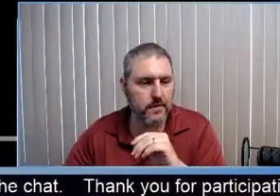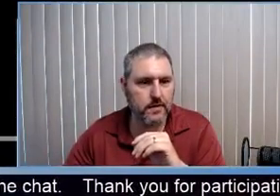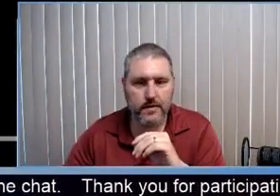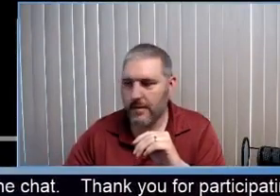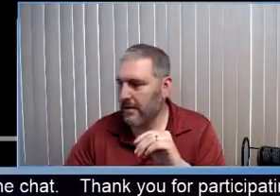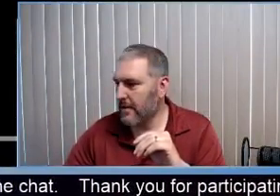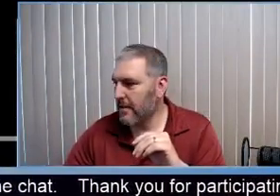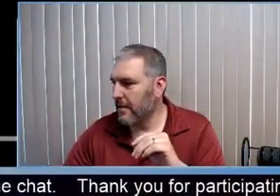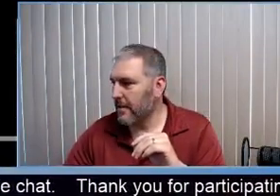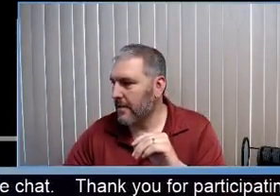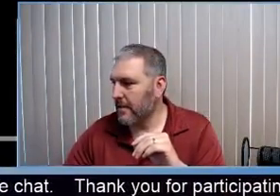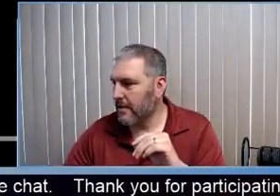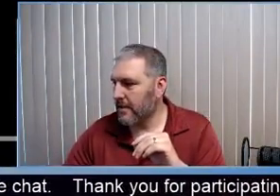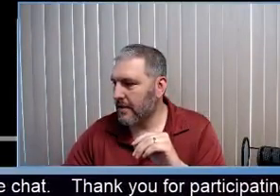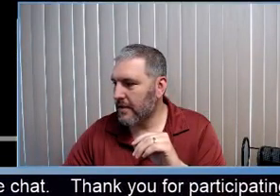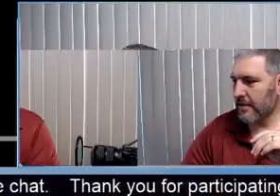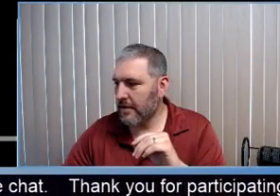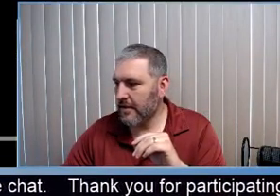move.